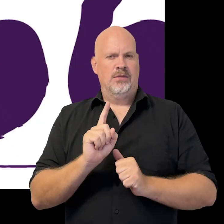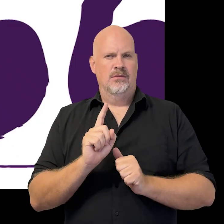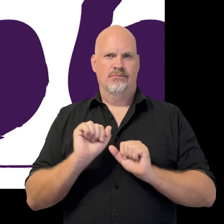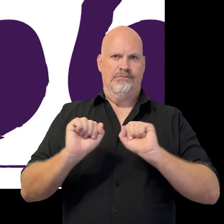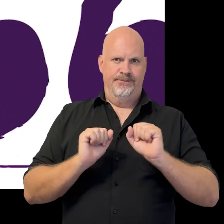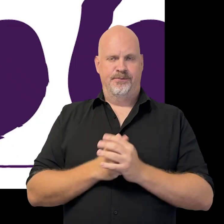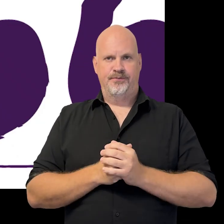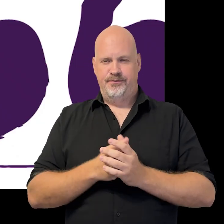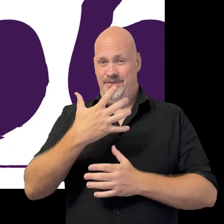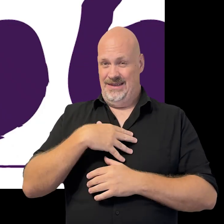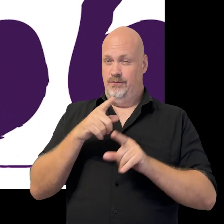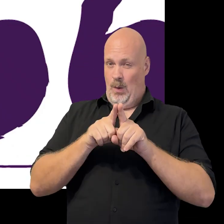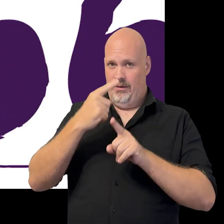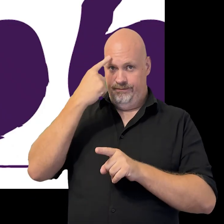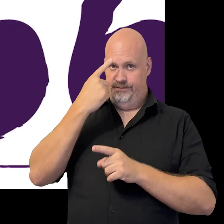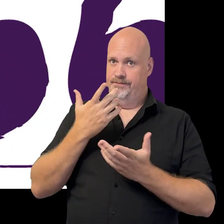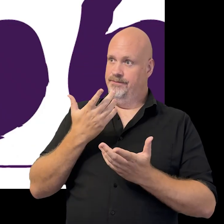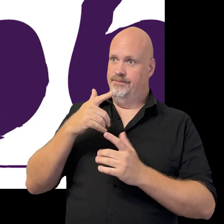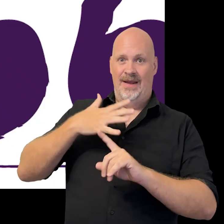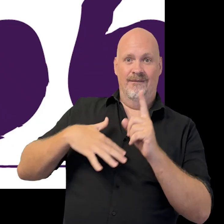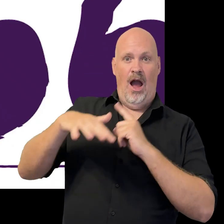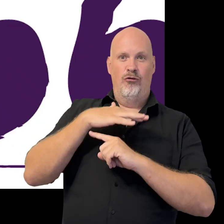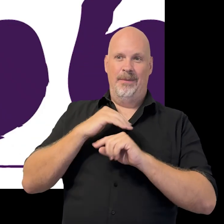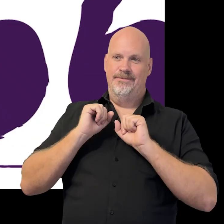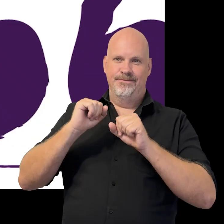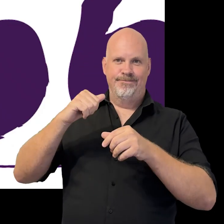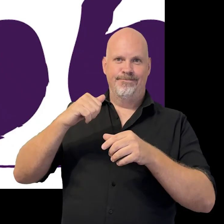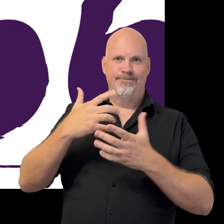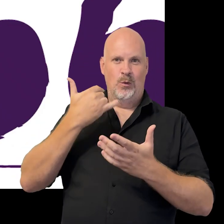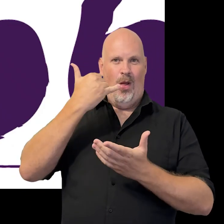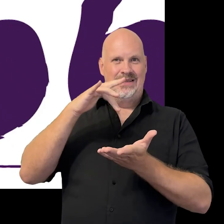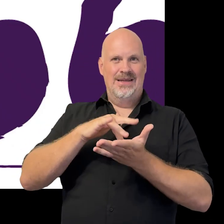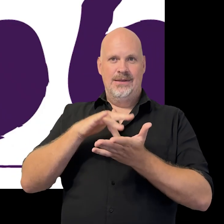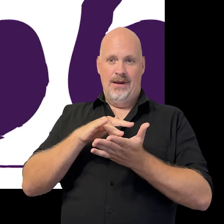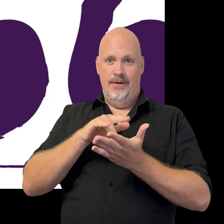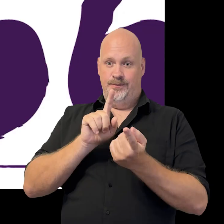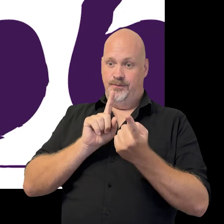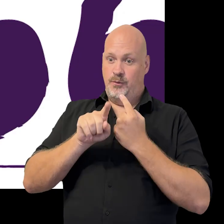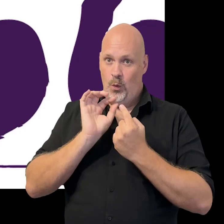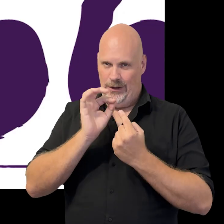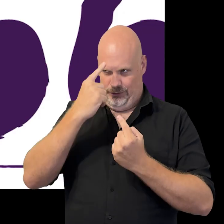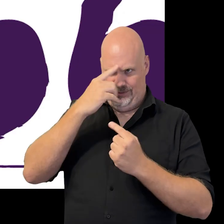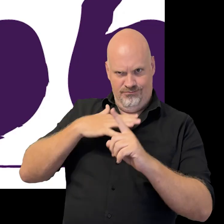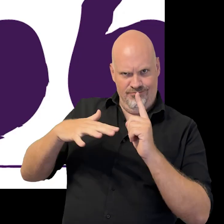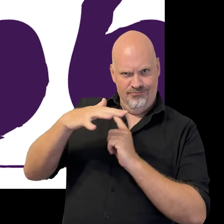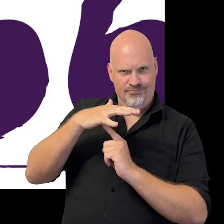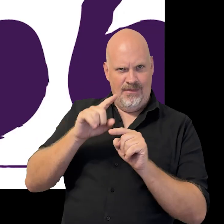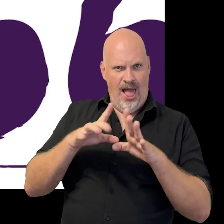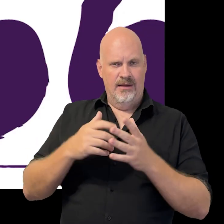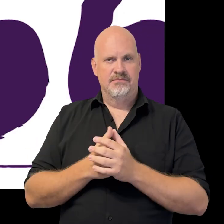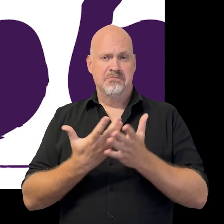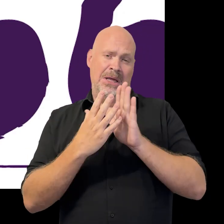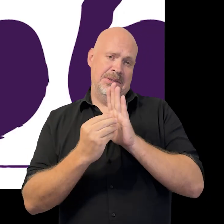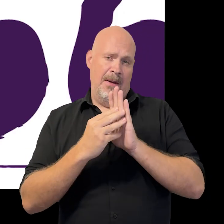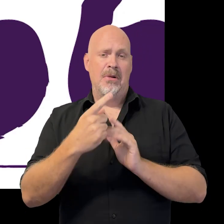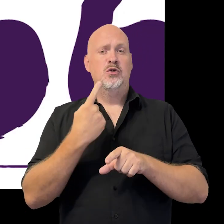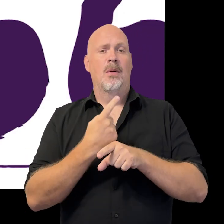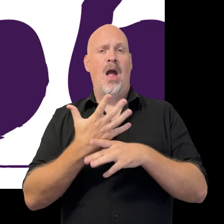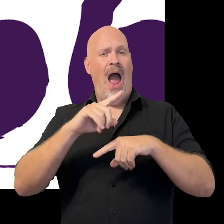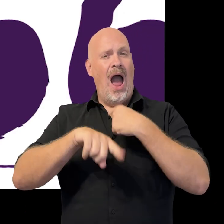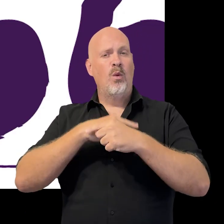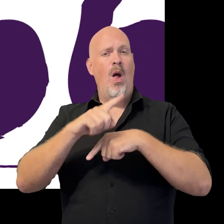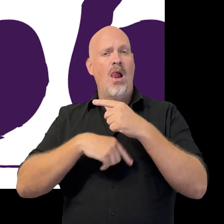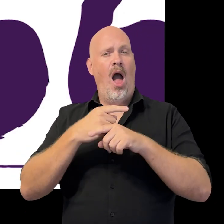The next section then will be the conclusion. The conclusion should be a summary of the